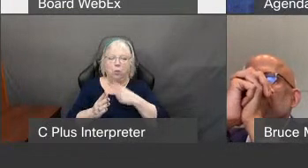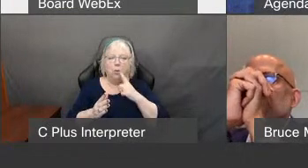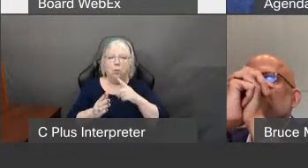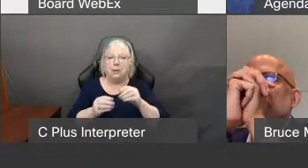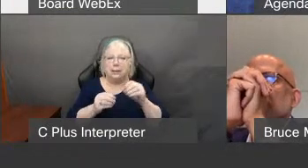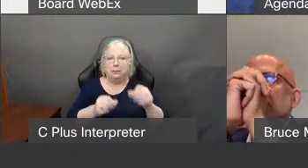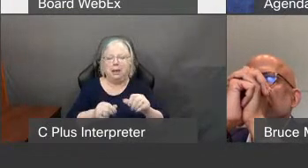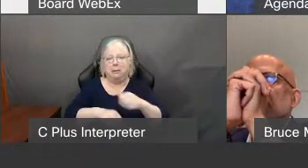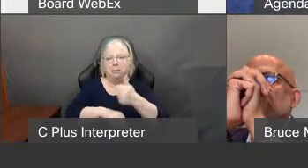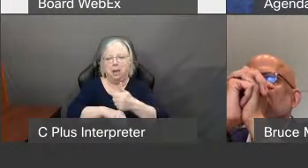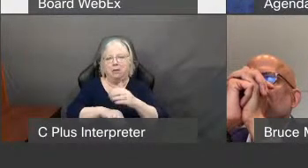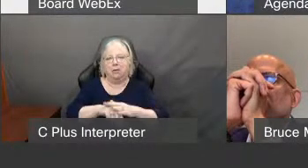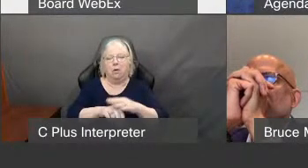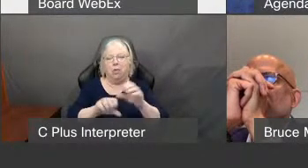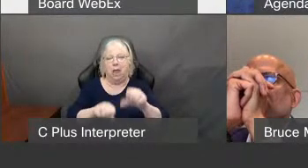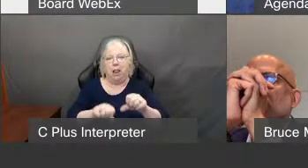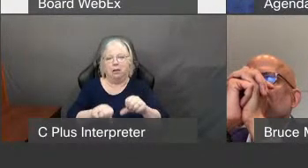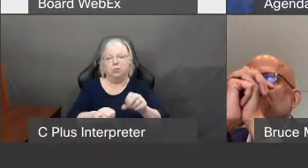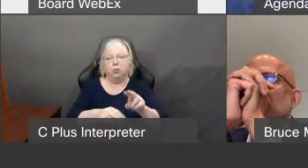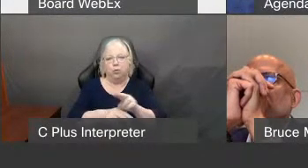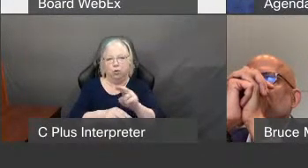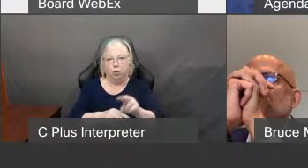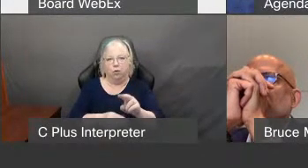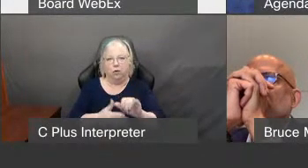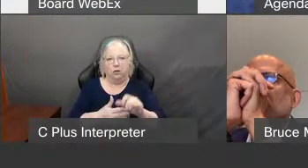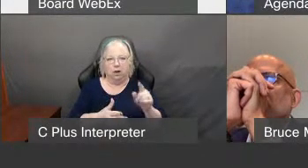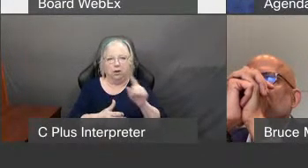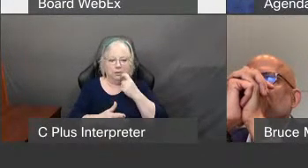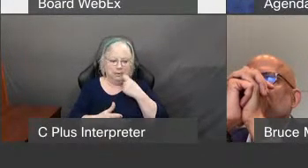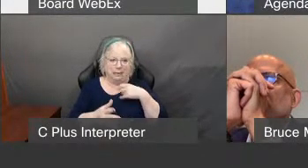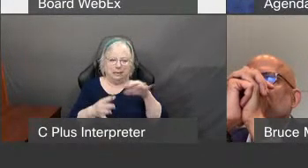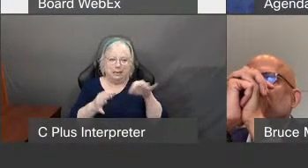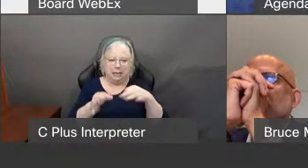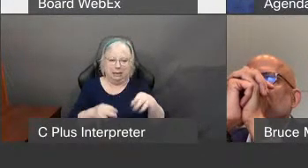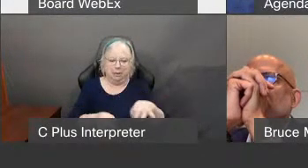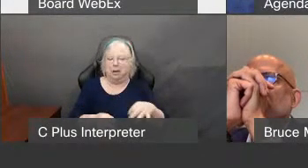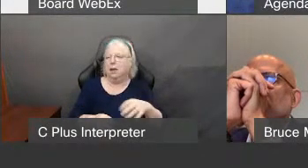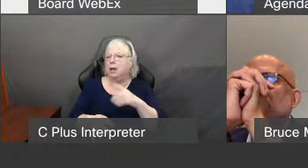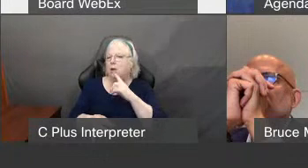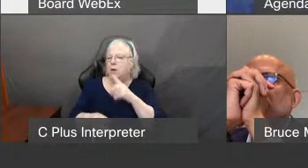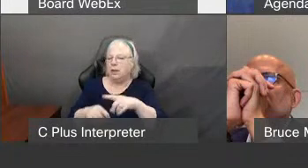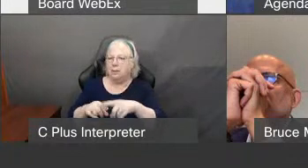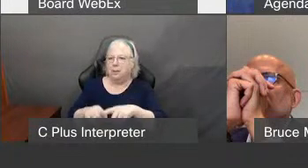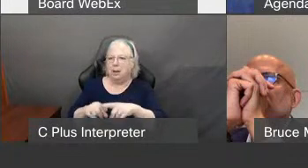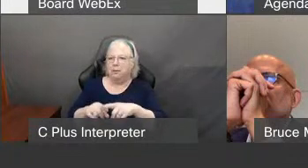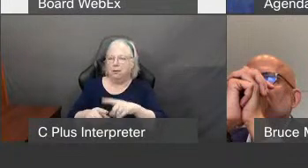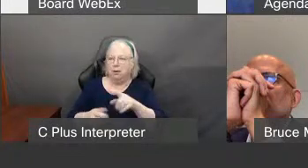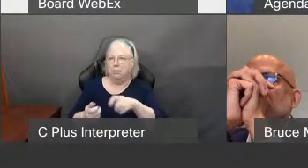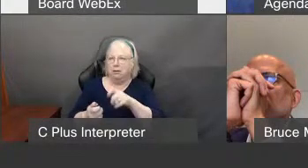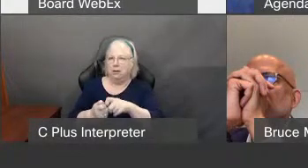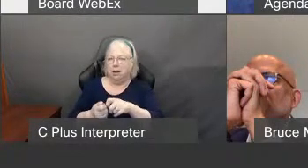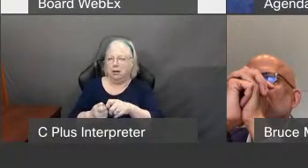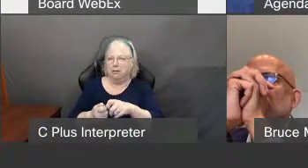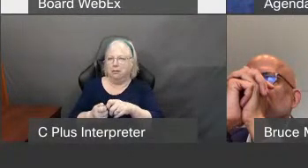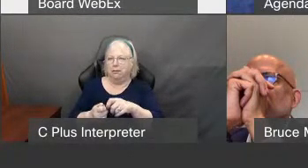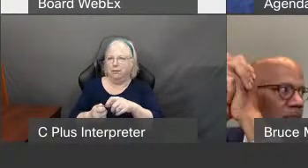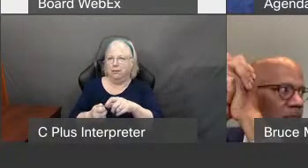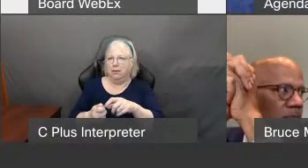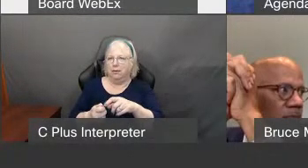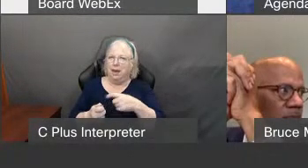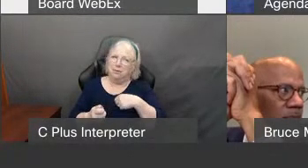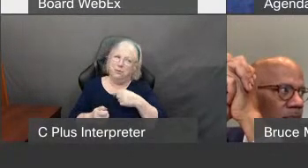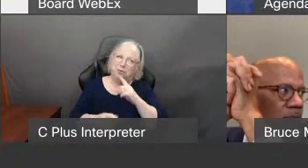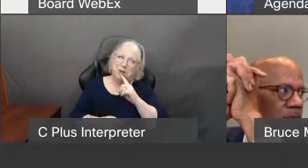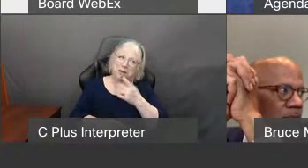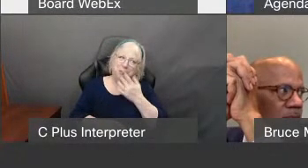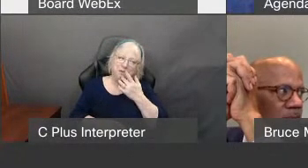just outlined for us. It really depends on exactly what the, I would really prefer for Sarah to answer